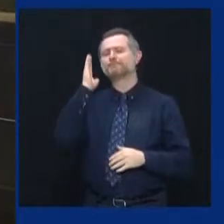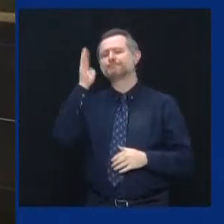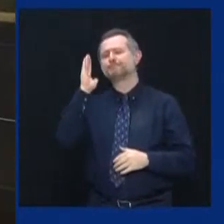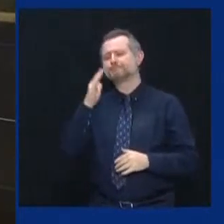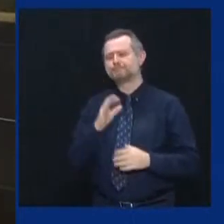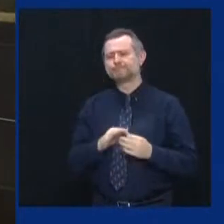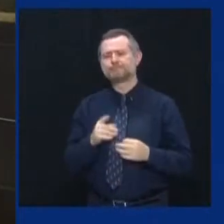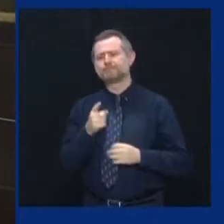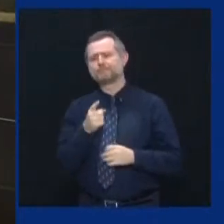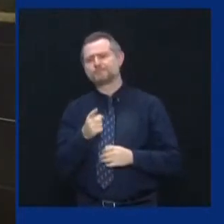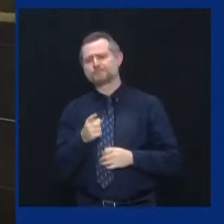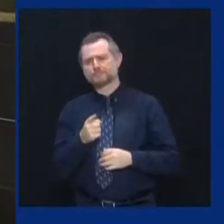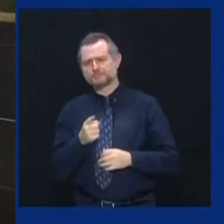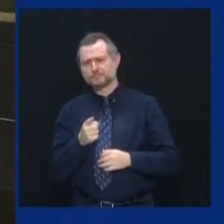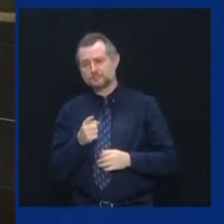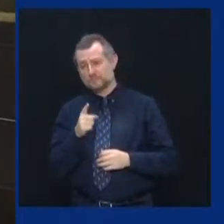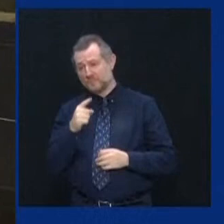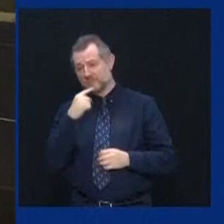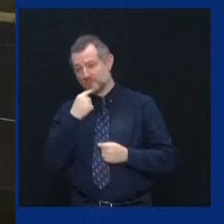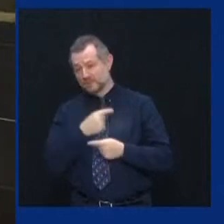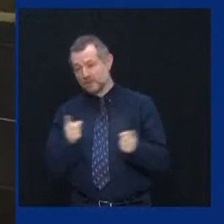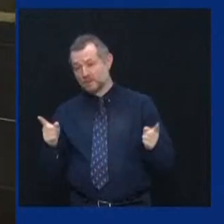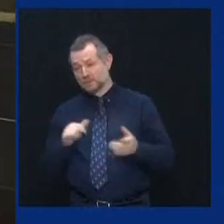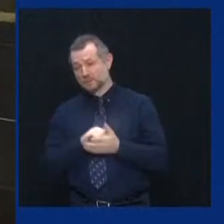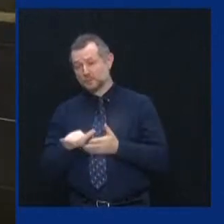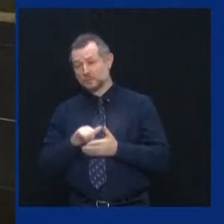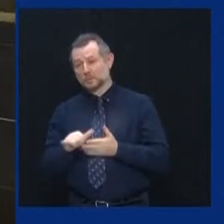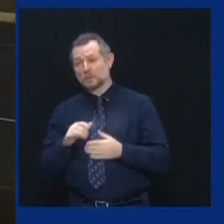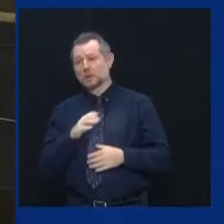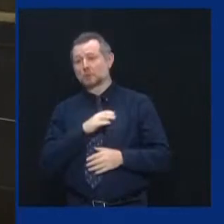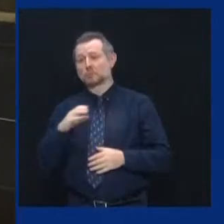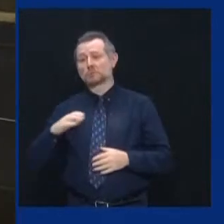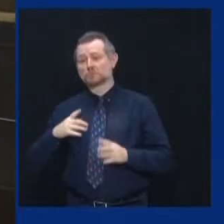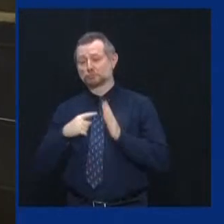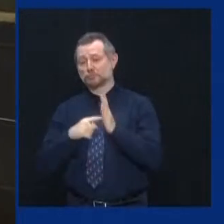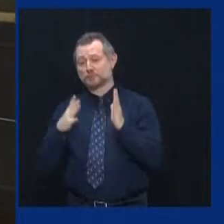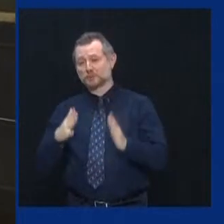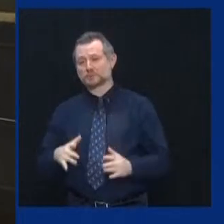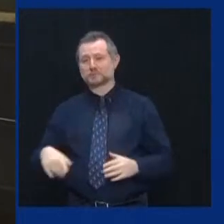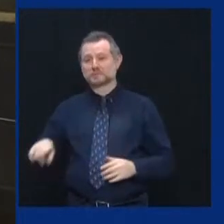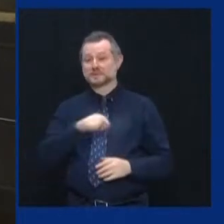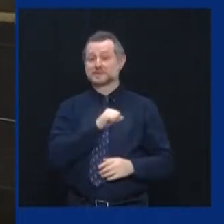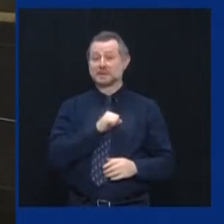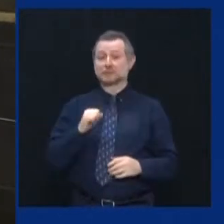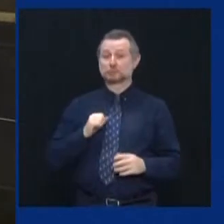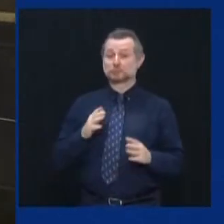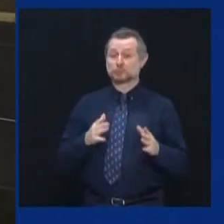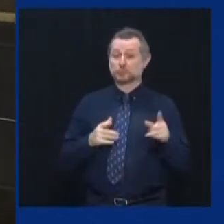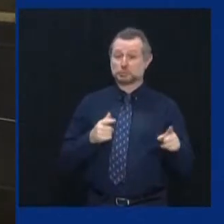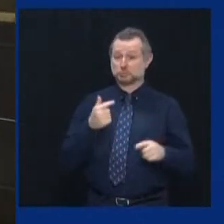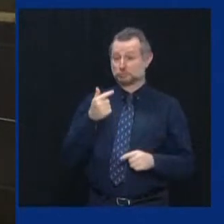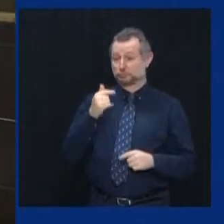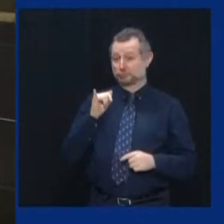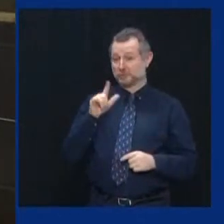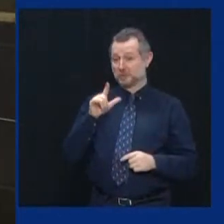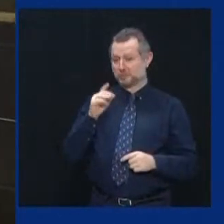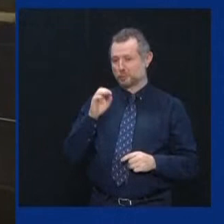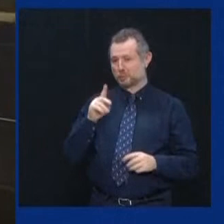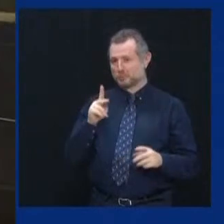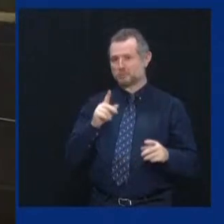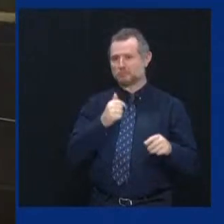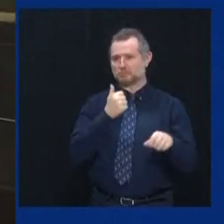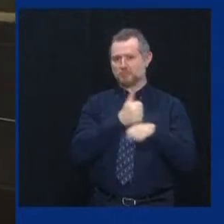to your message to New York's federal representatives, Senator Gillibrand puts blame on President Trump and also told us in an